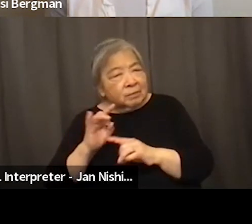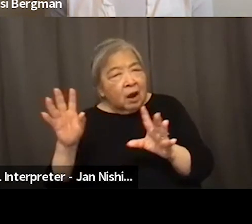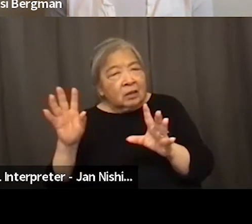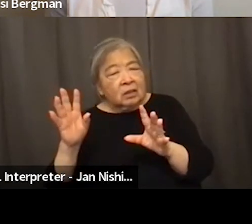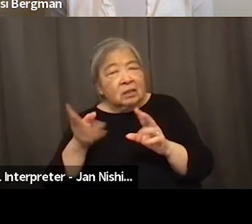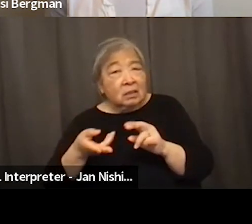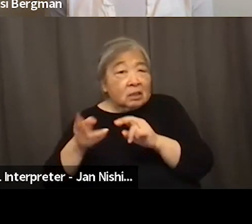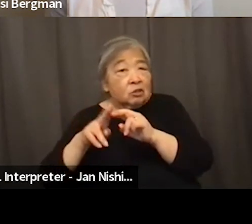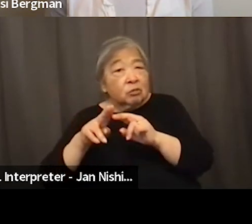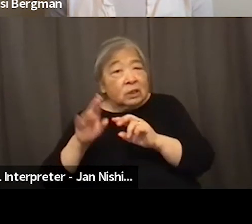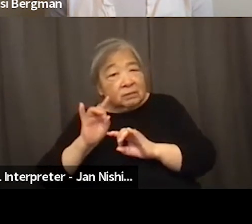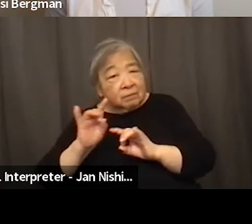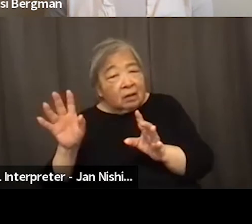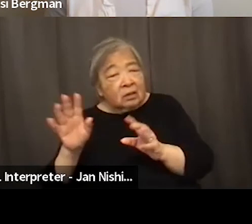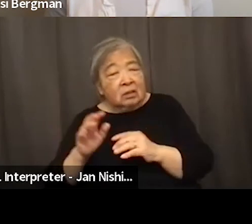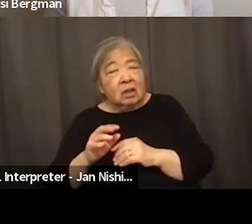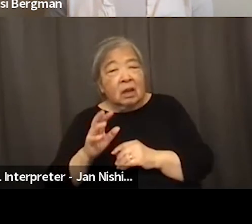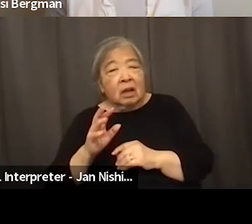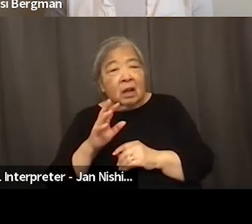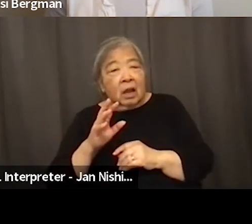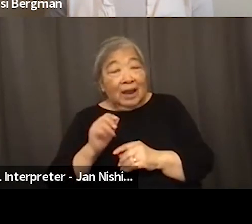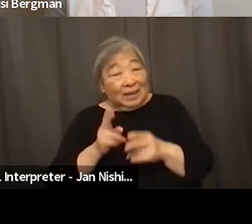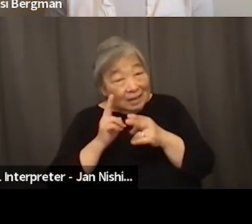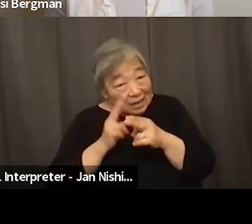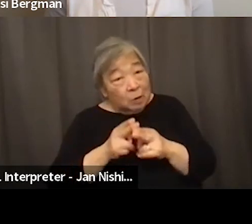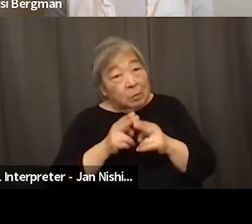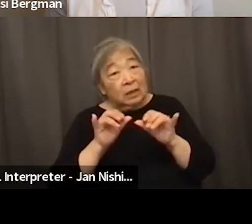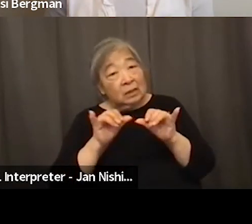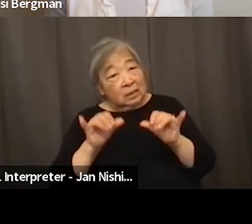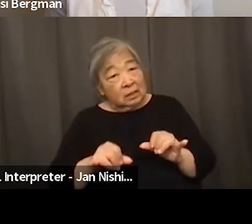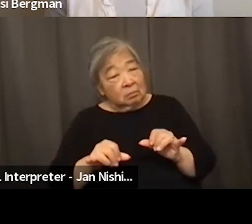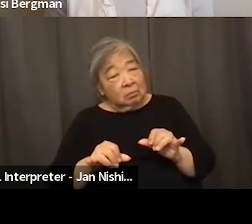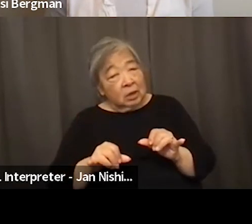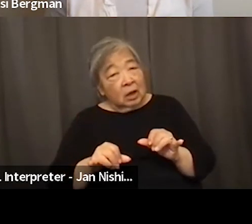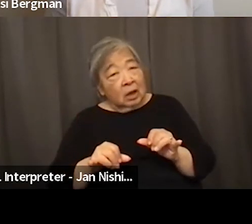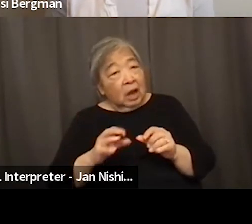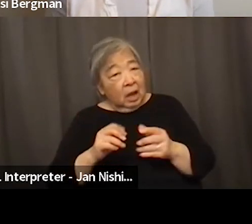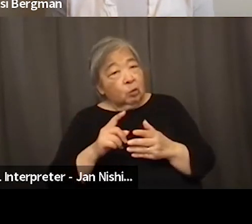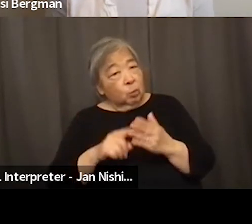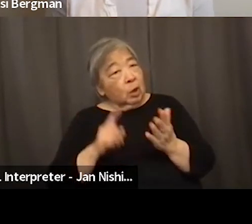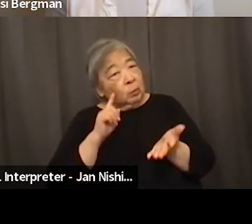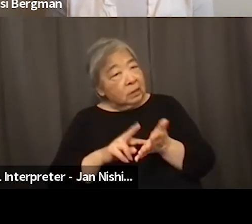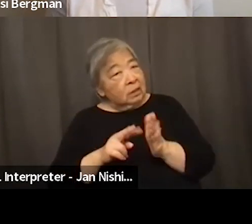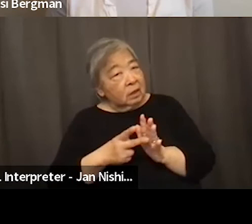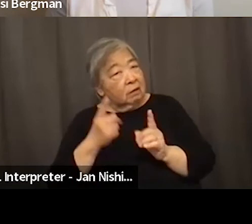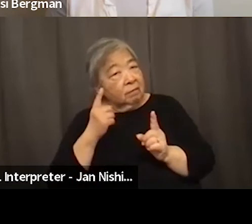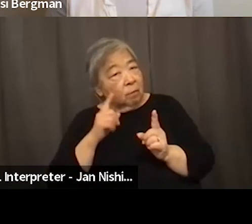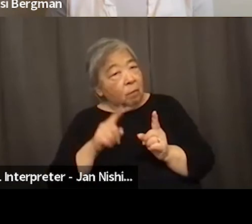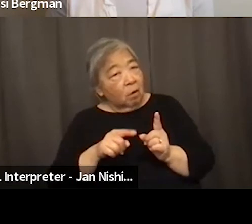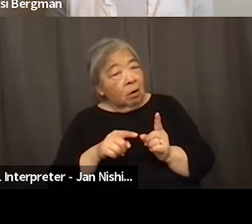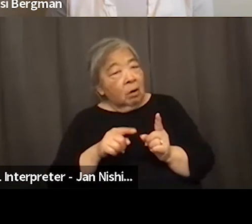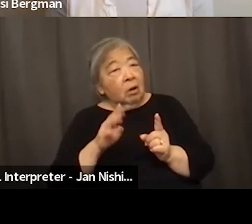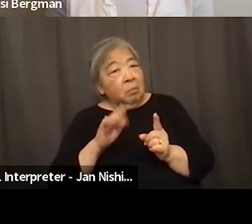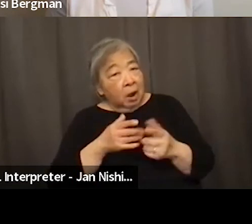violence, and as well as naming the system for exactly what it is and what it was intended to do by its